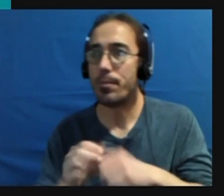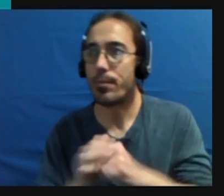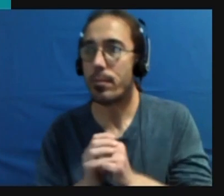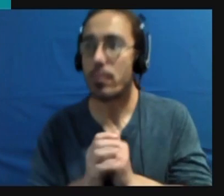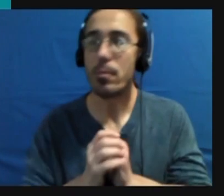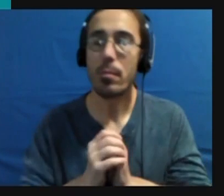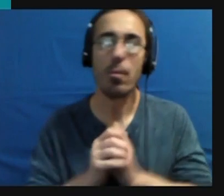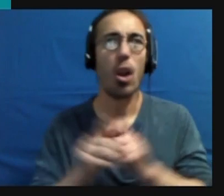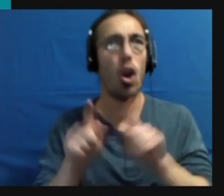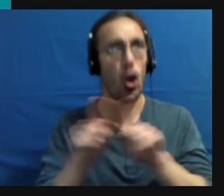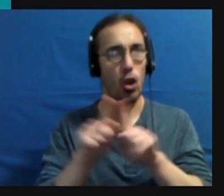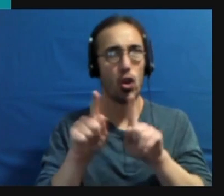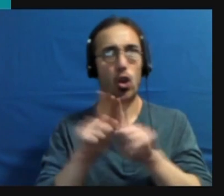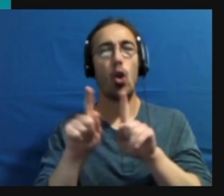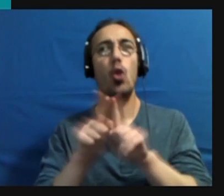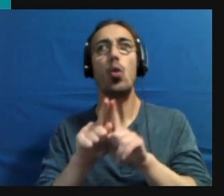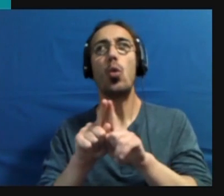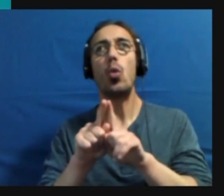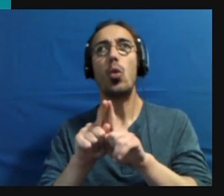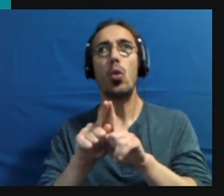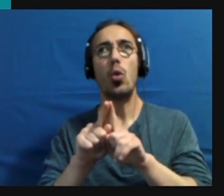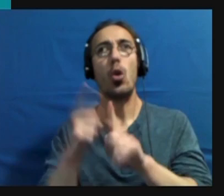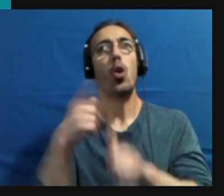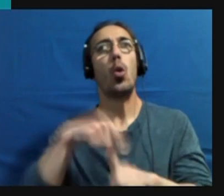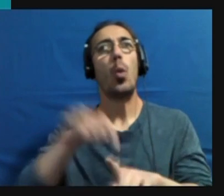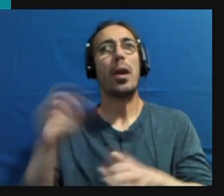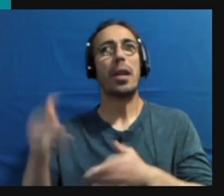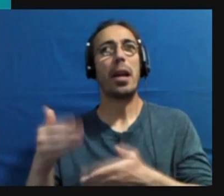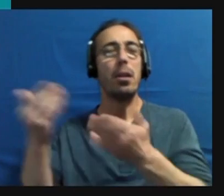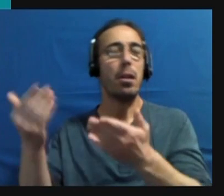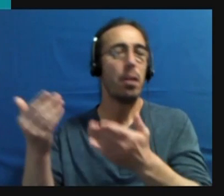We also can get in here with